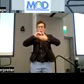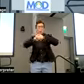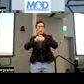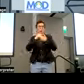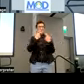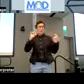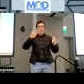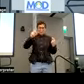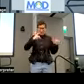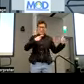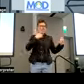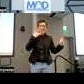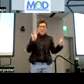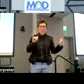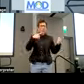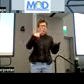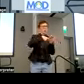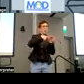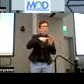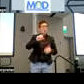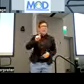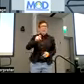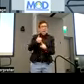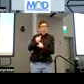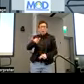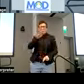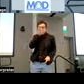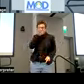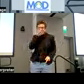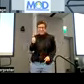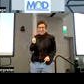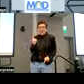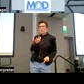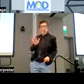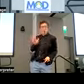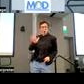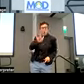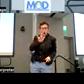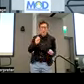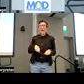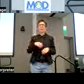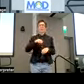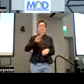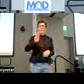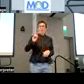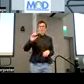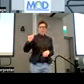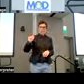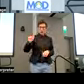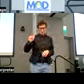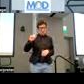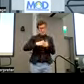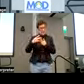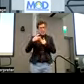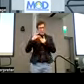in California to get talking ATMs. And then we got the first website agreement in 2000 with bank America, who's since been a leader.